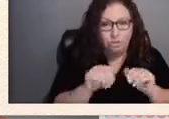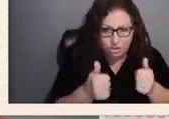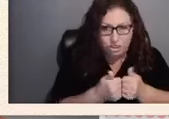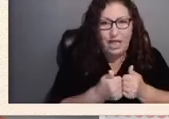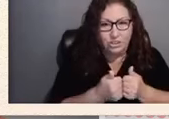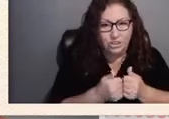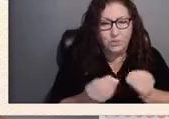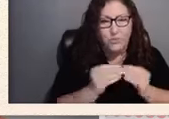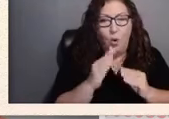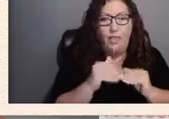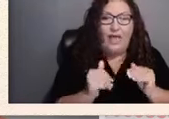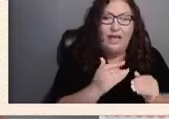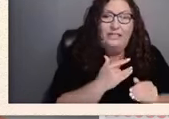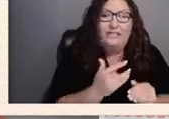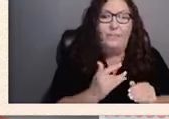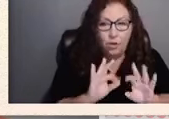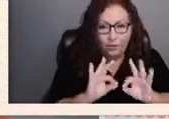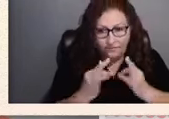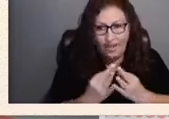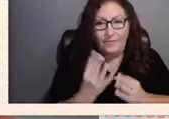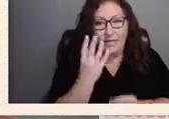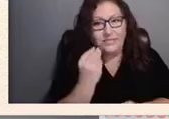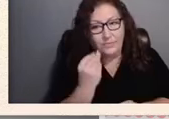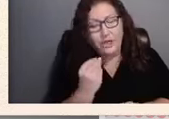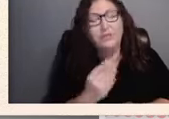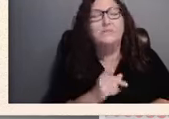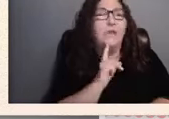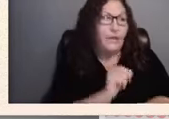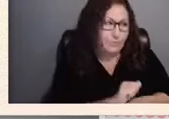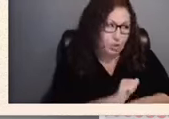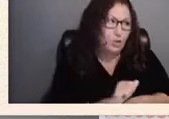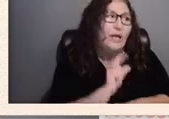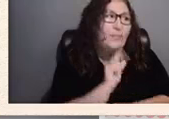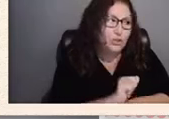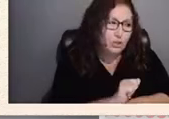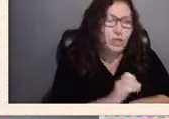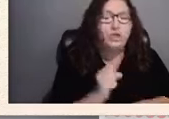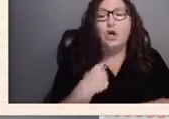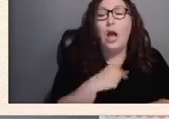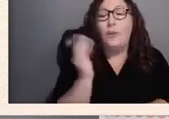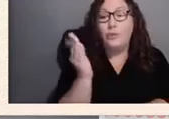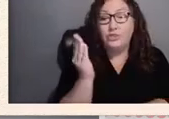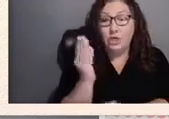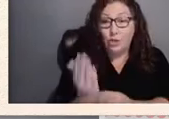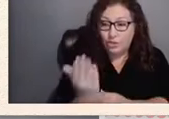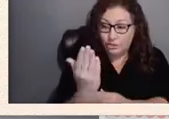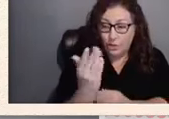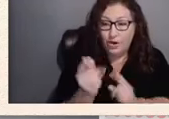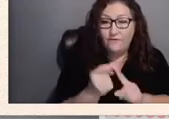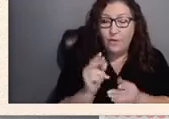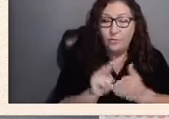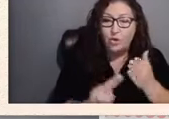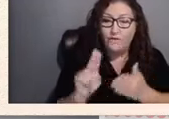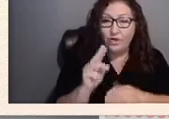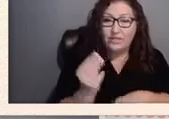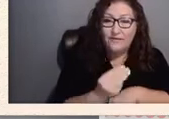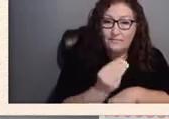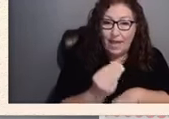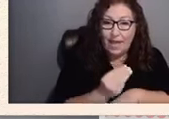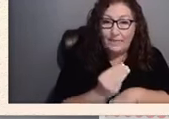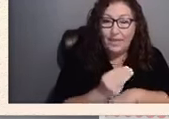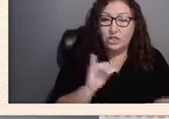might experience. Yes, absolutely. Absolutely. So our presenter this morning from the University of Miami is